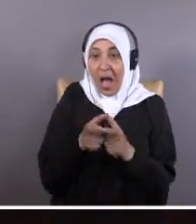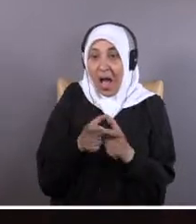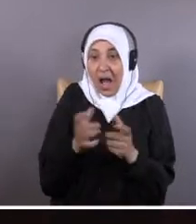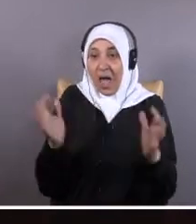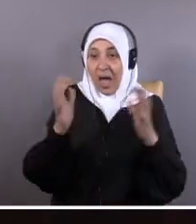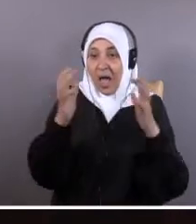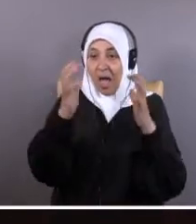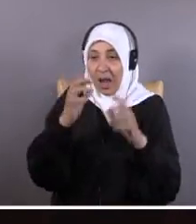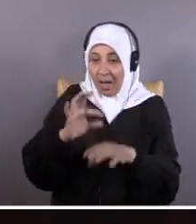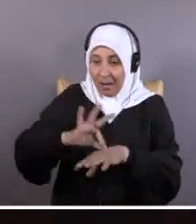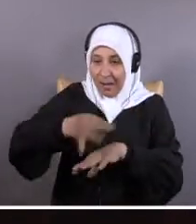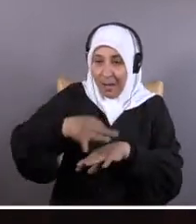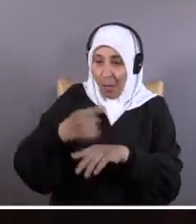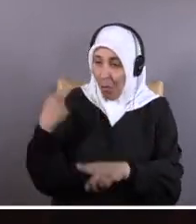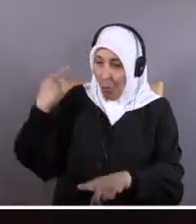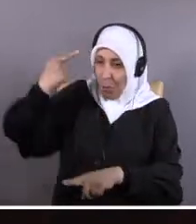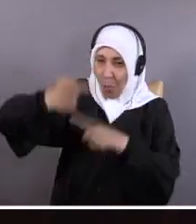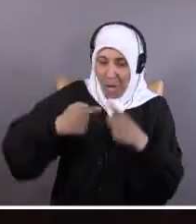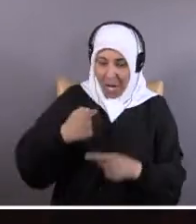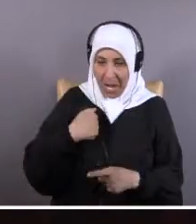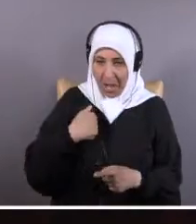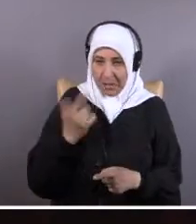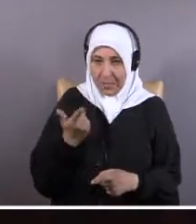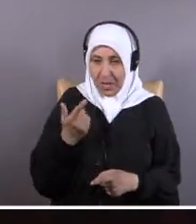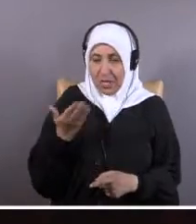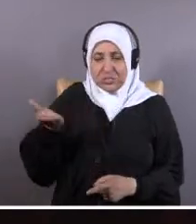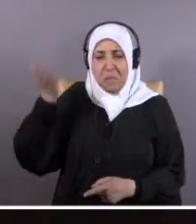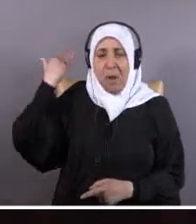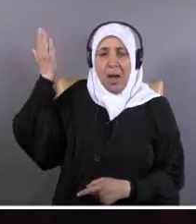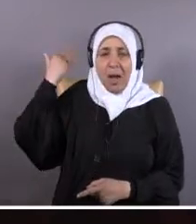since time we could remember,